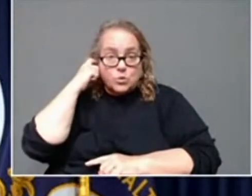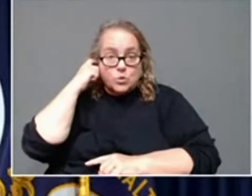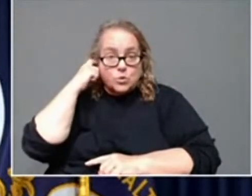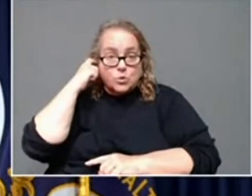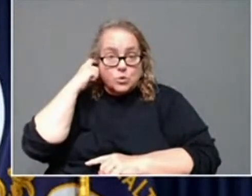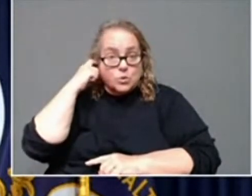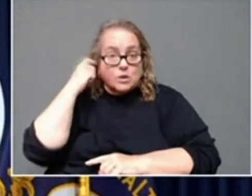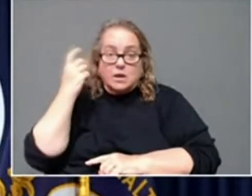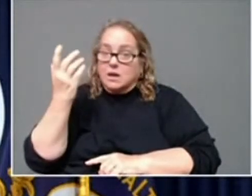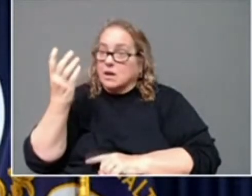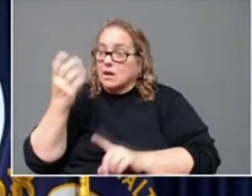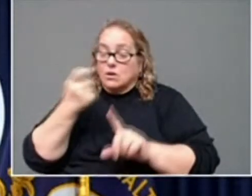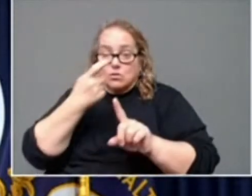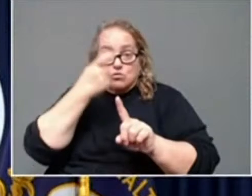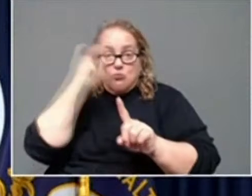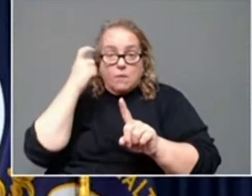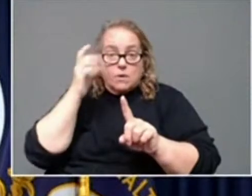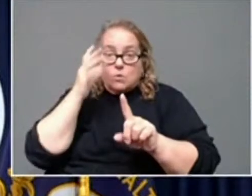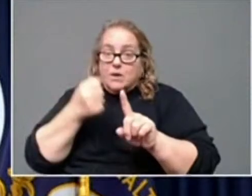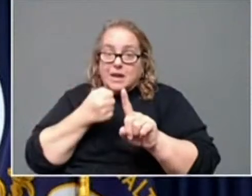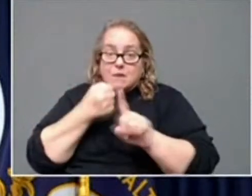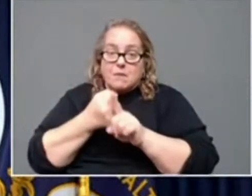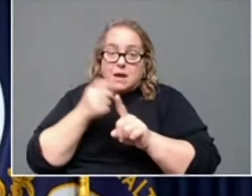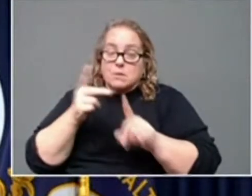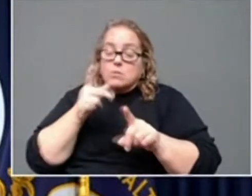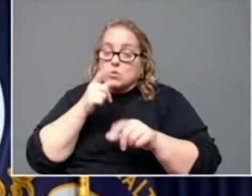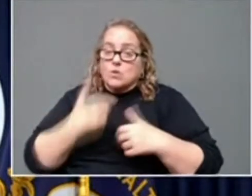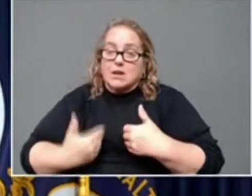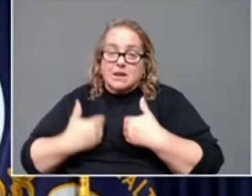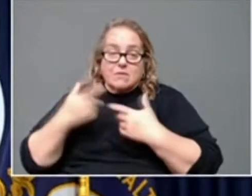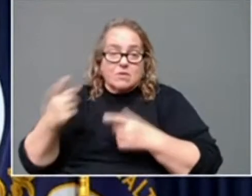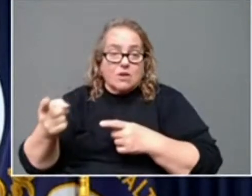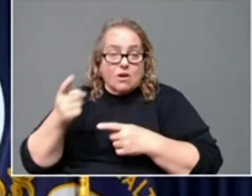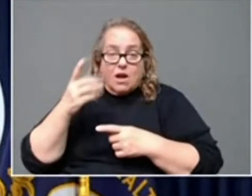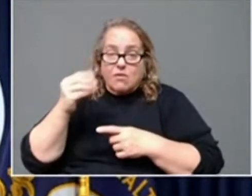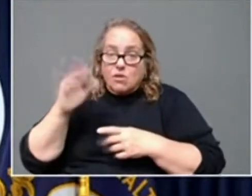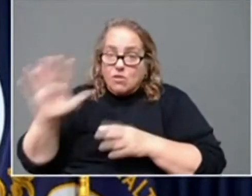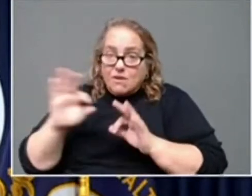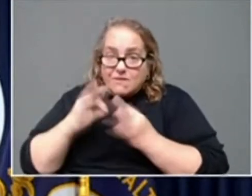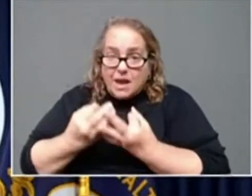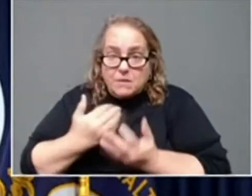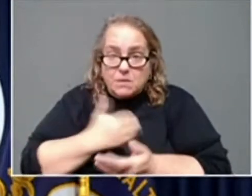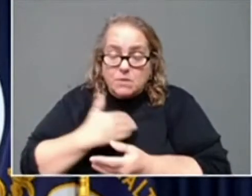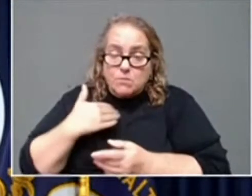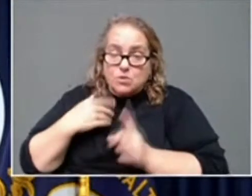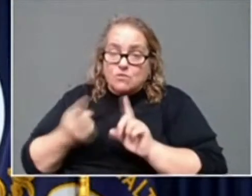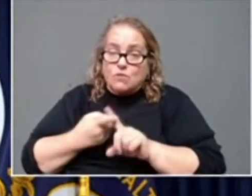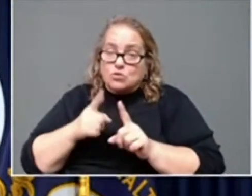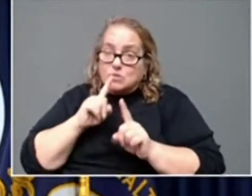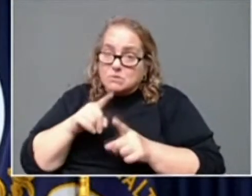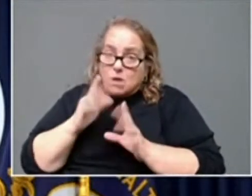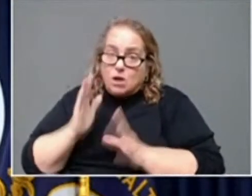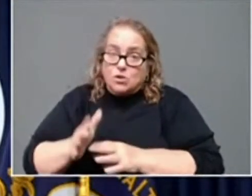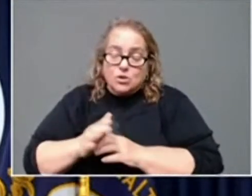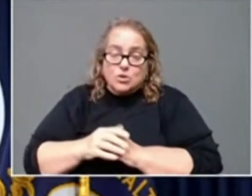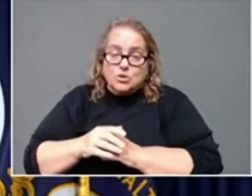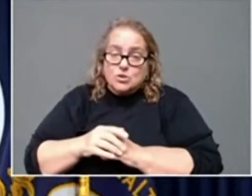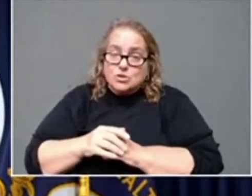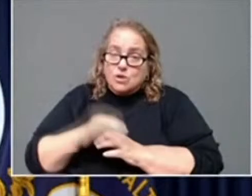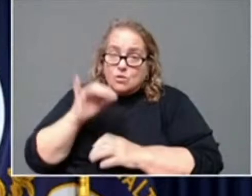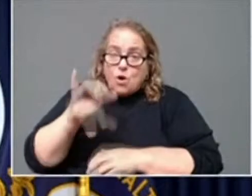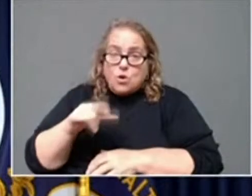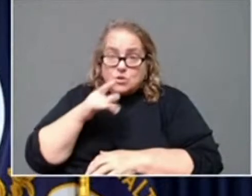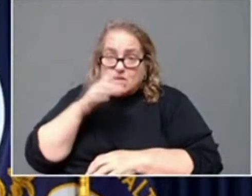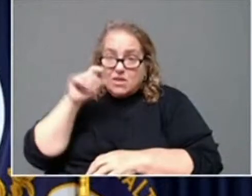to impact people who live there, their family members, the first responders, those that have been down there